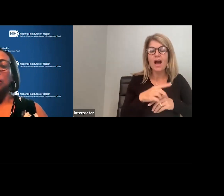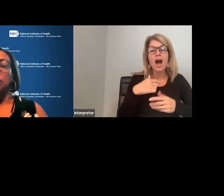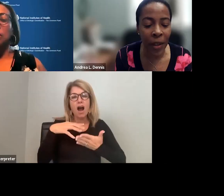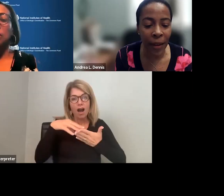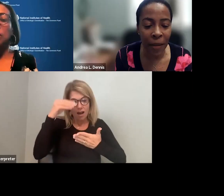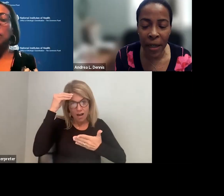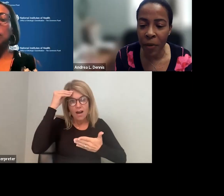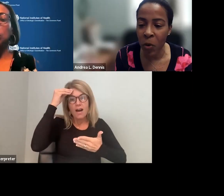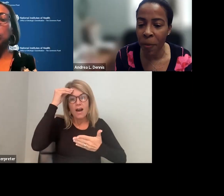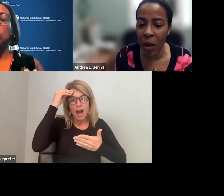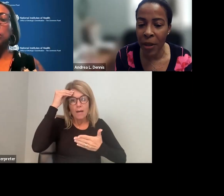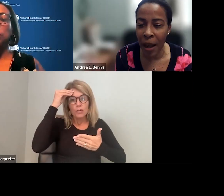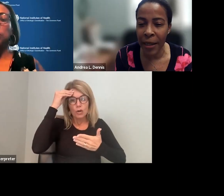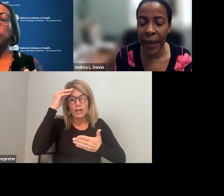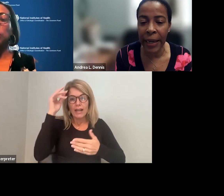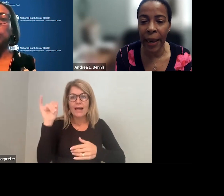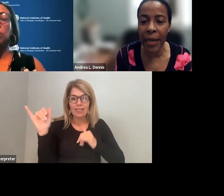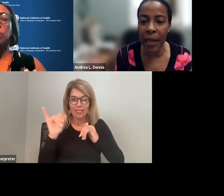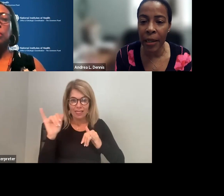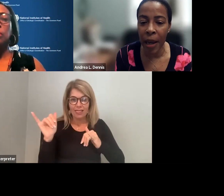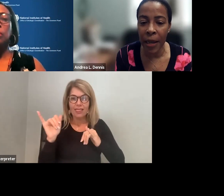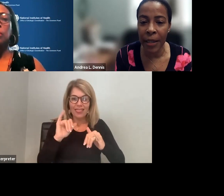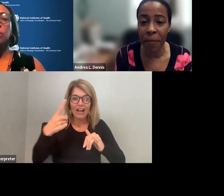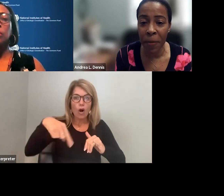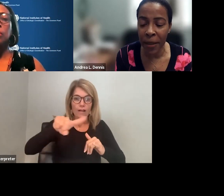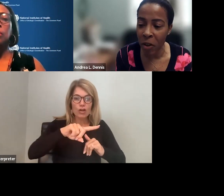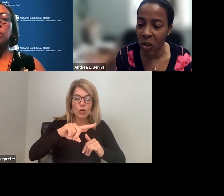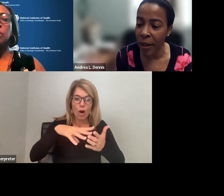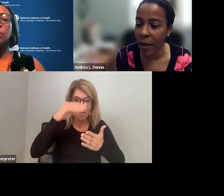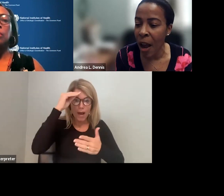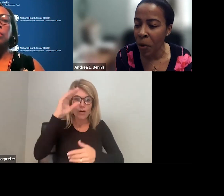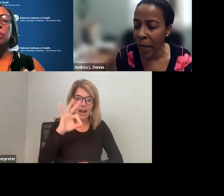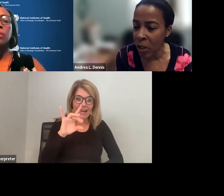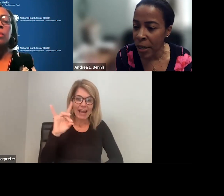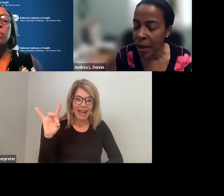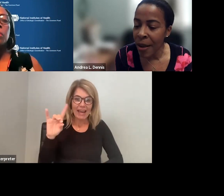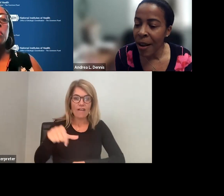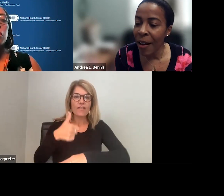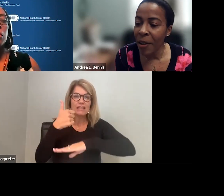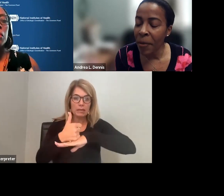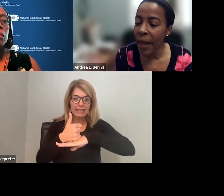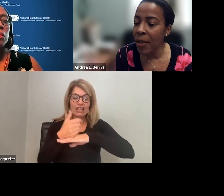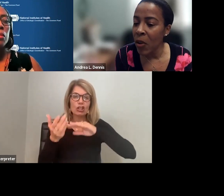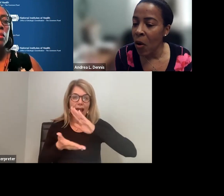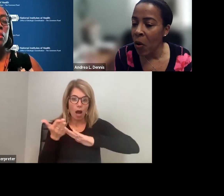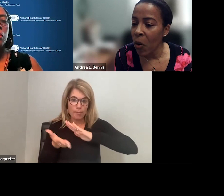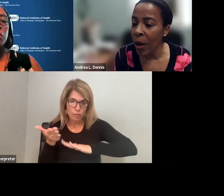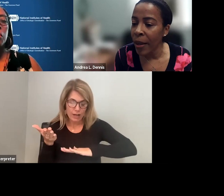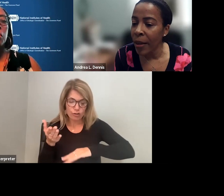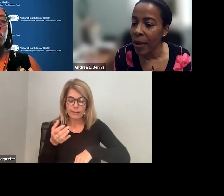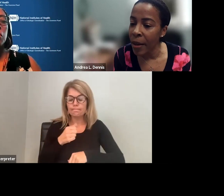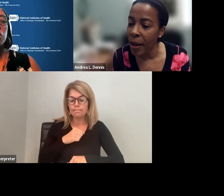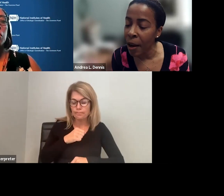learning, like many of you, about 988 and its implementation and operation. And